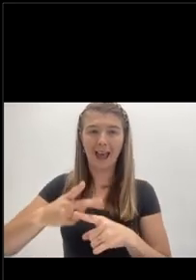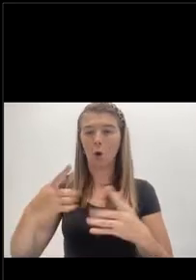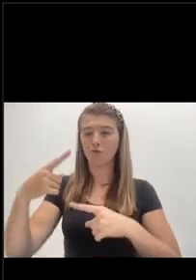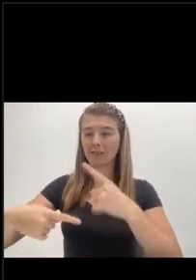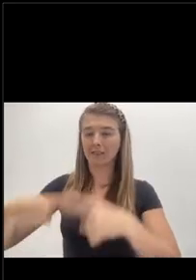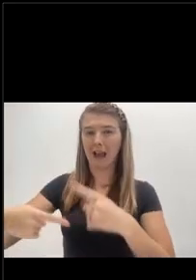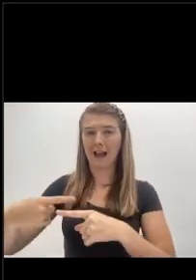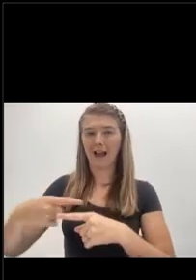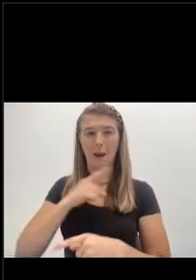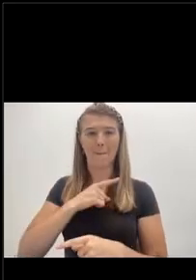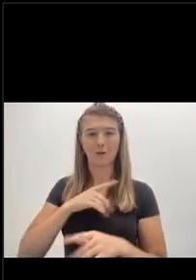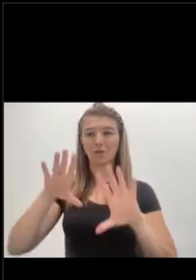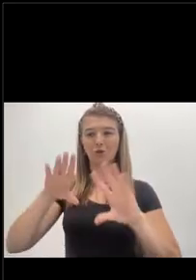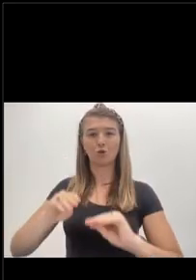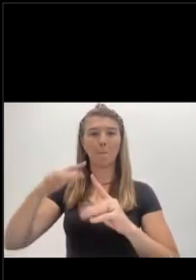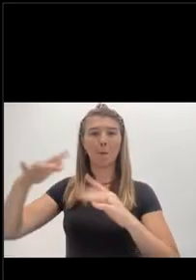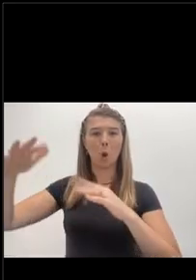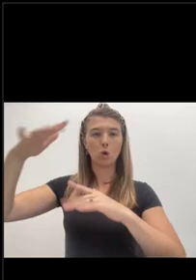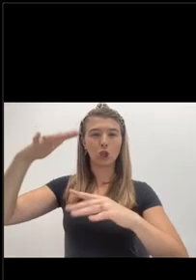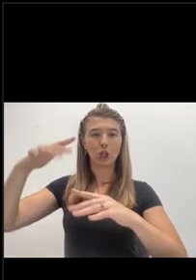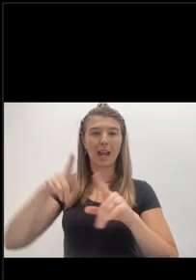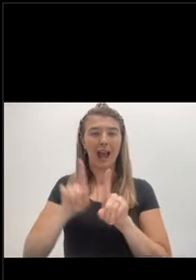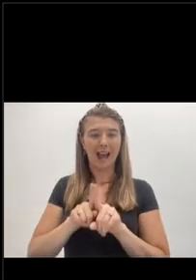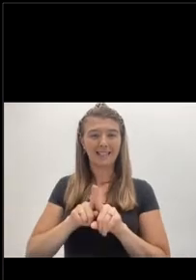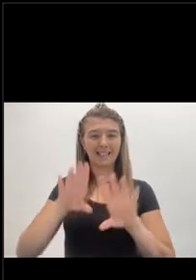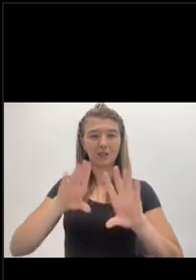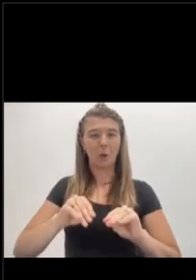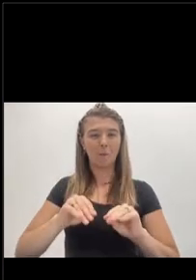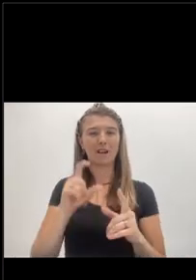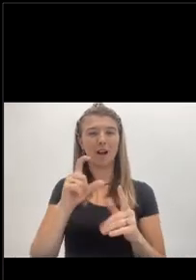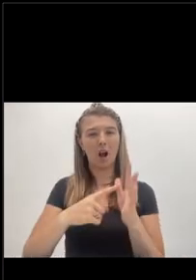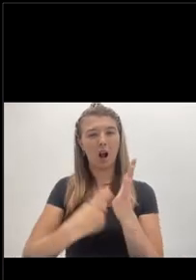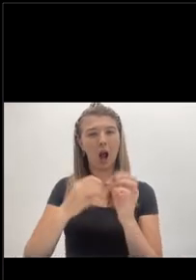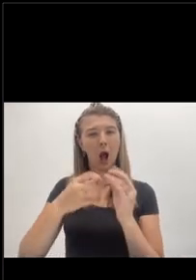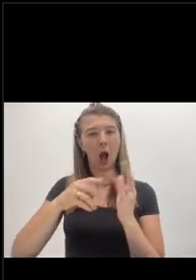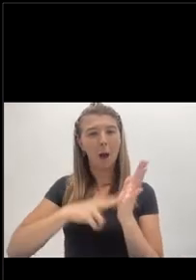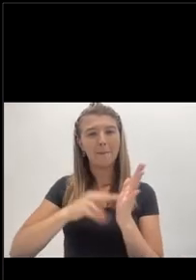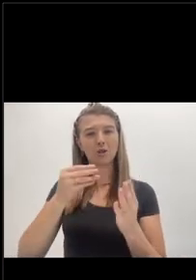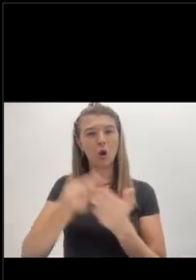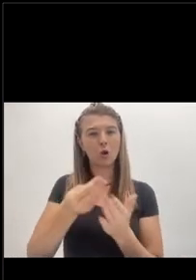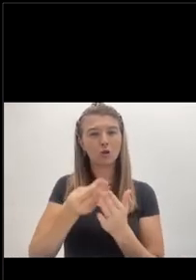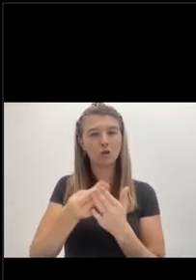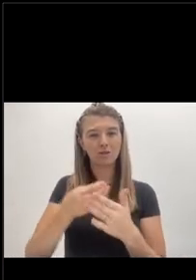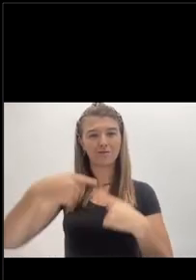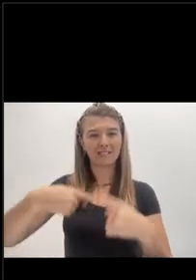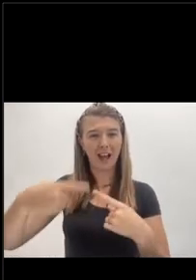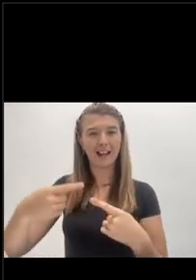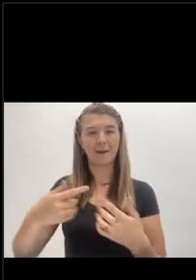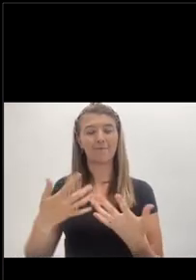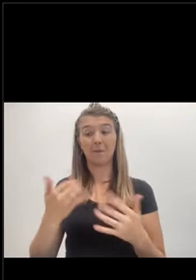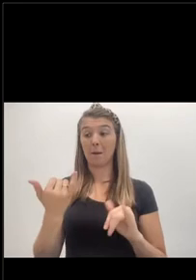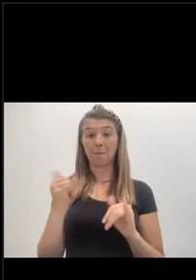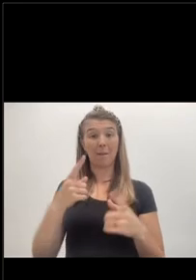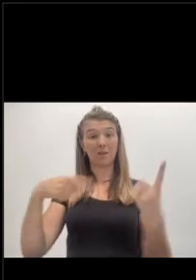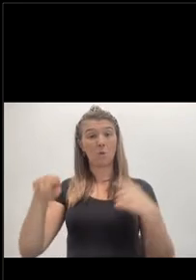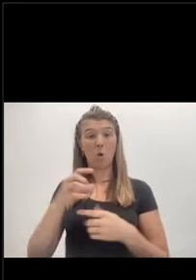carbon cost of producing new plastics. So many of us may not have thought about where our waste goes if we even have access to recycling